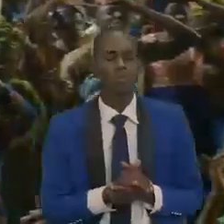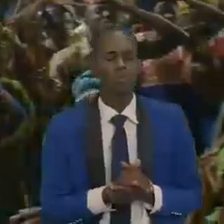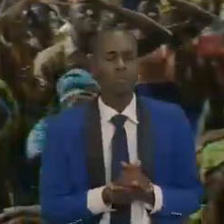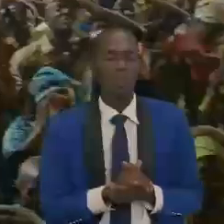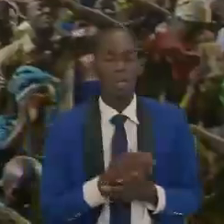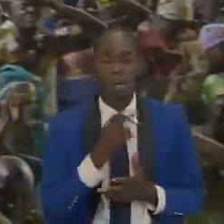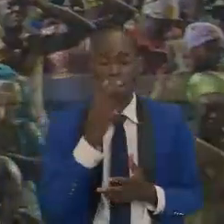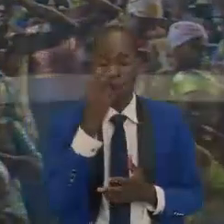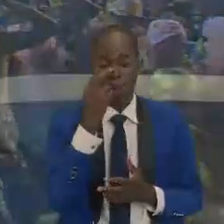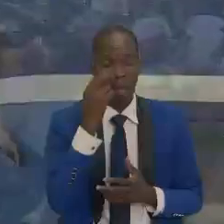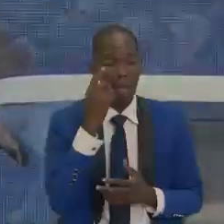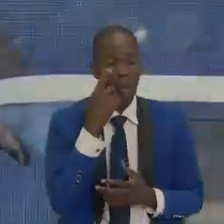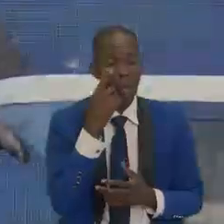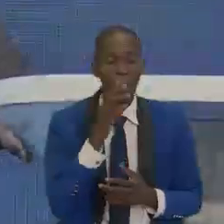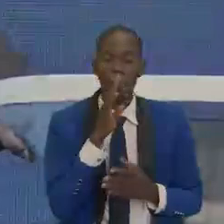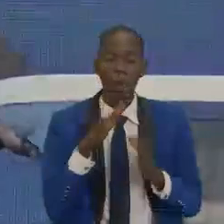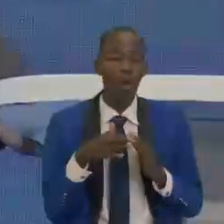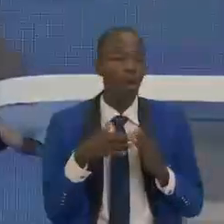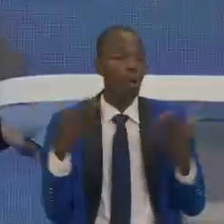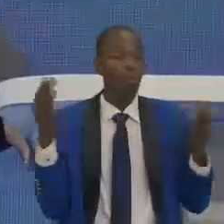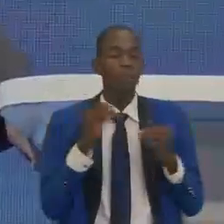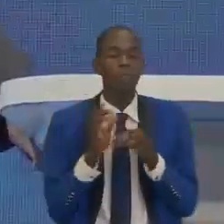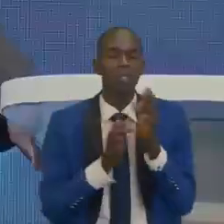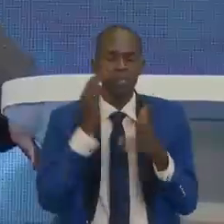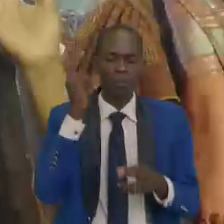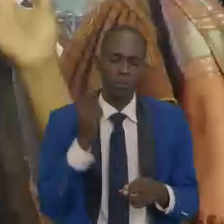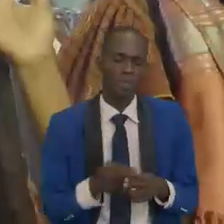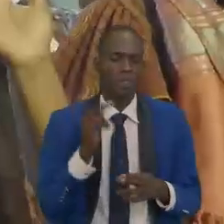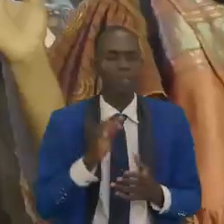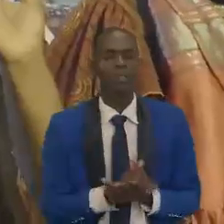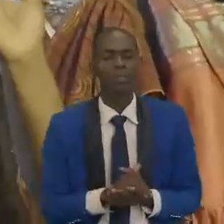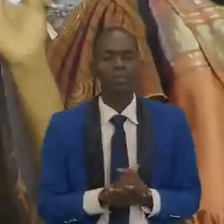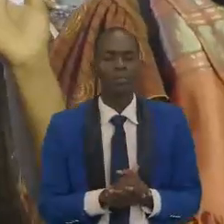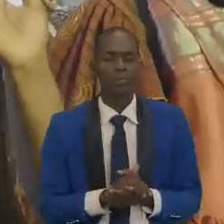Blind eyes, be opened in Jesus' name.